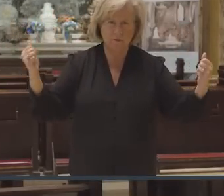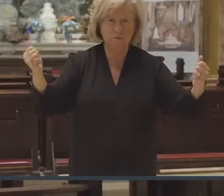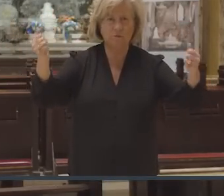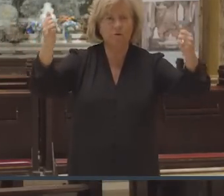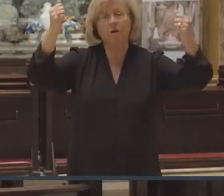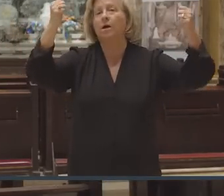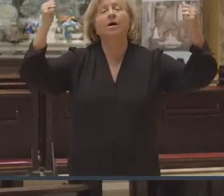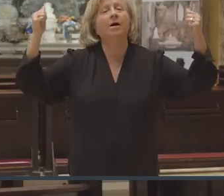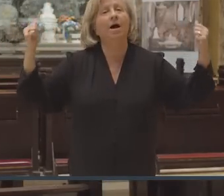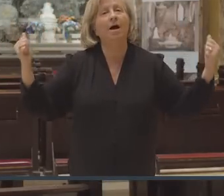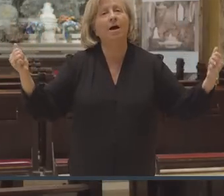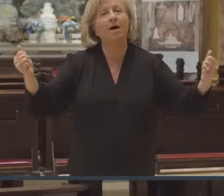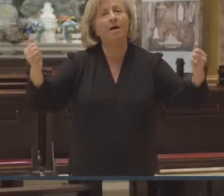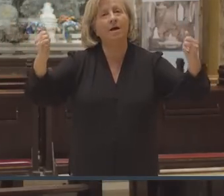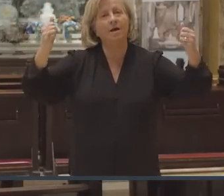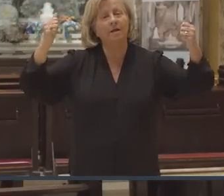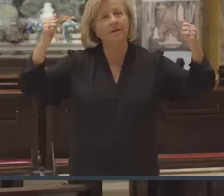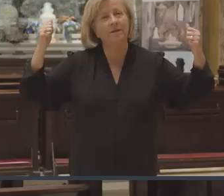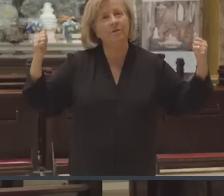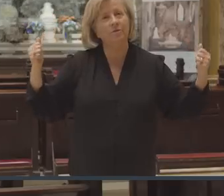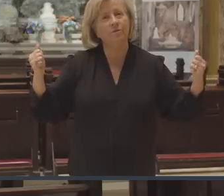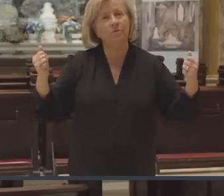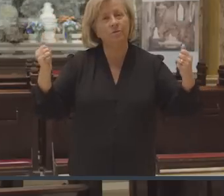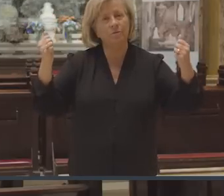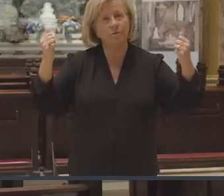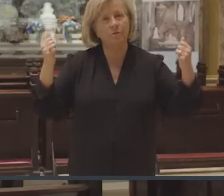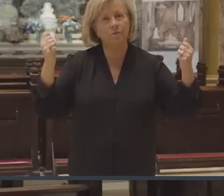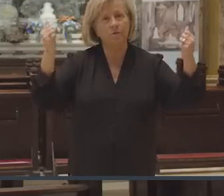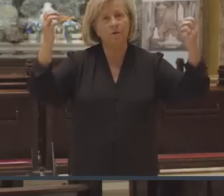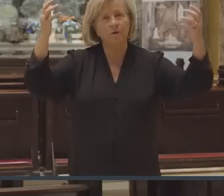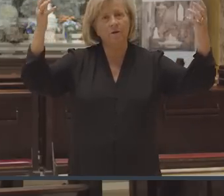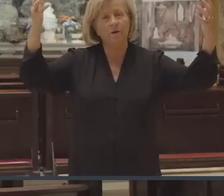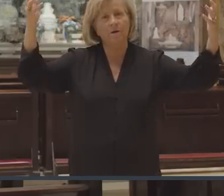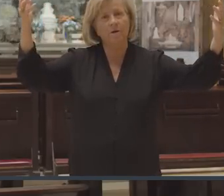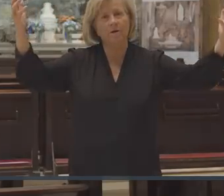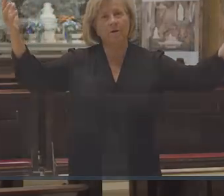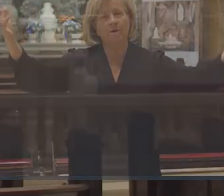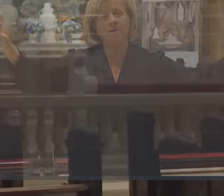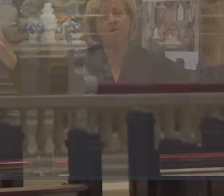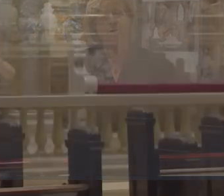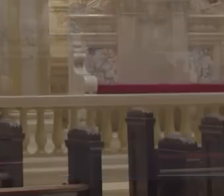Alleluia, alleluia, alleluia.